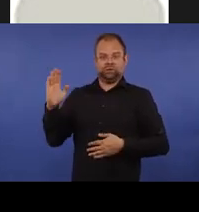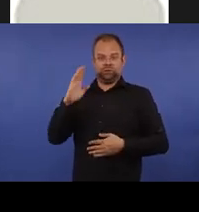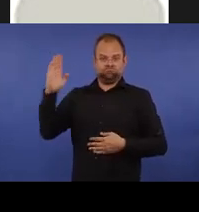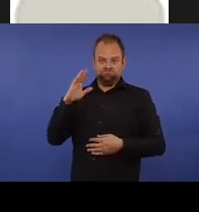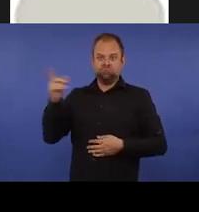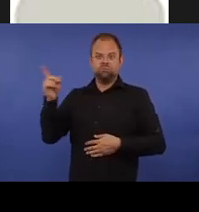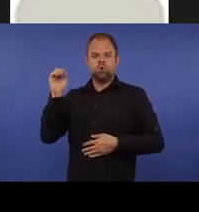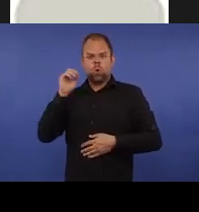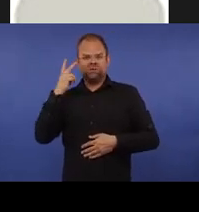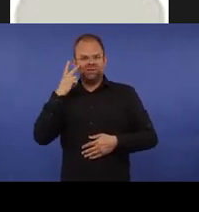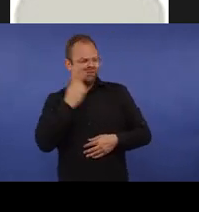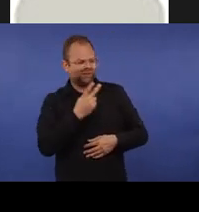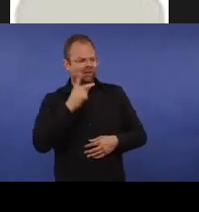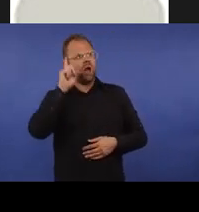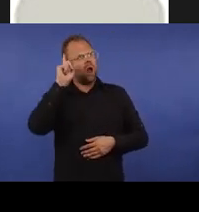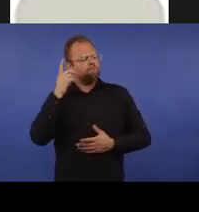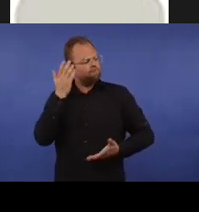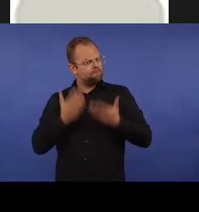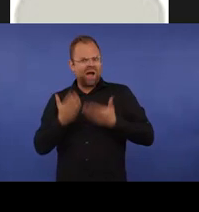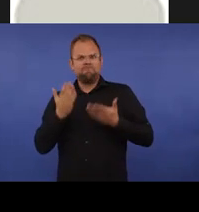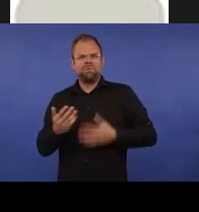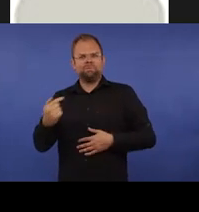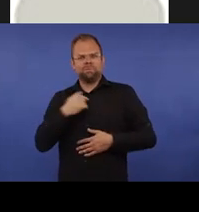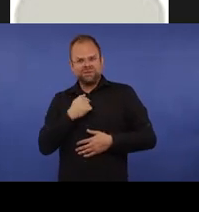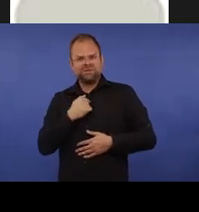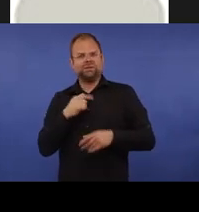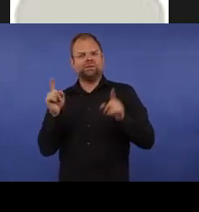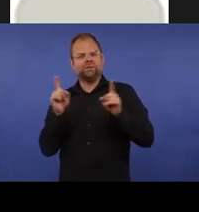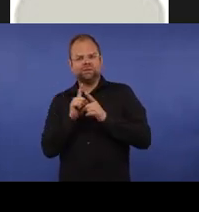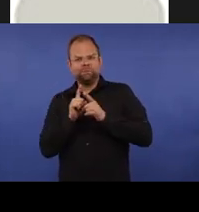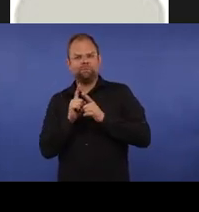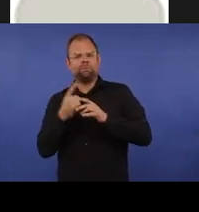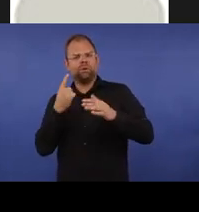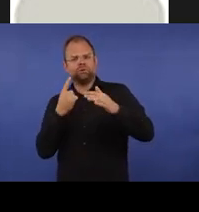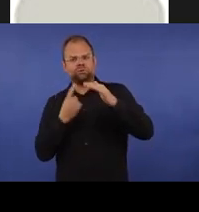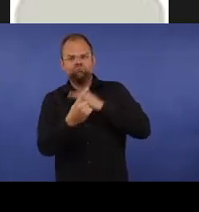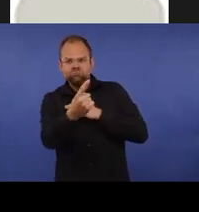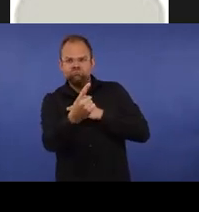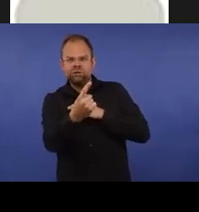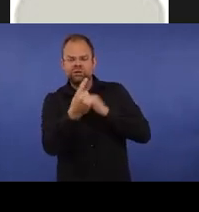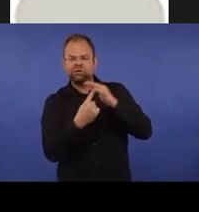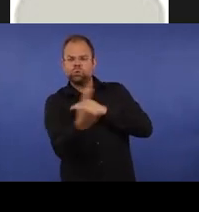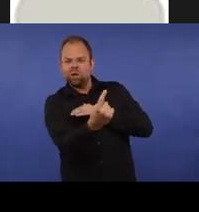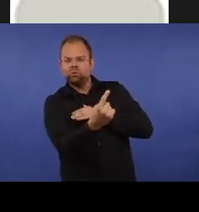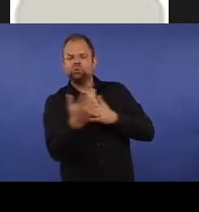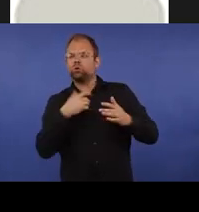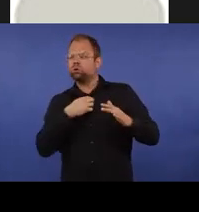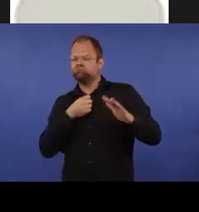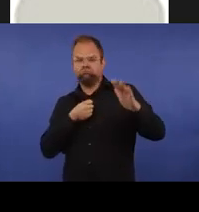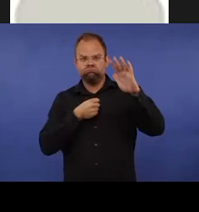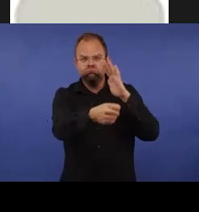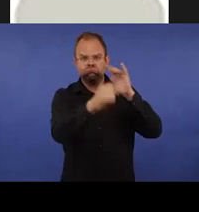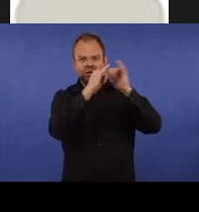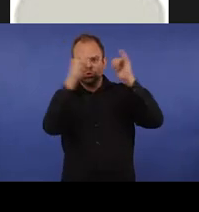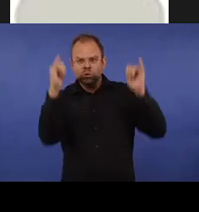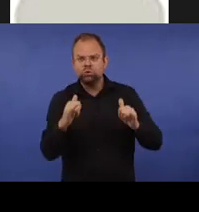a disability. And when they think of disability, they feel threatened instead of really engaging and